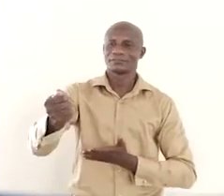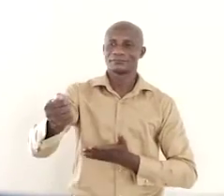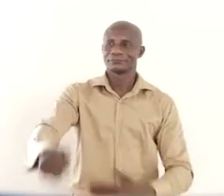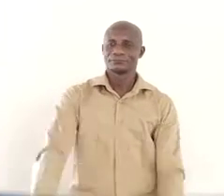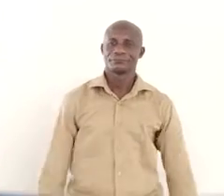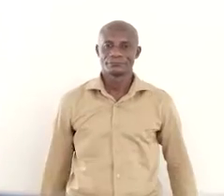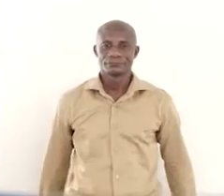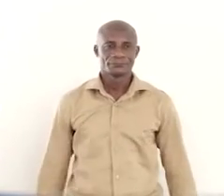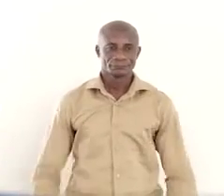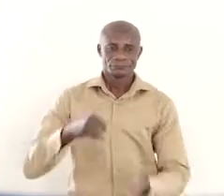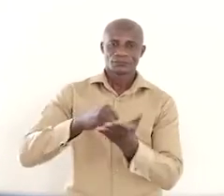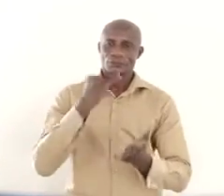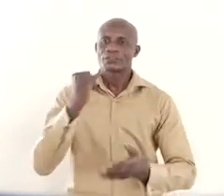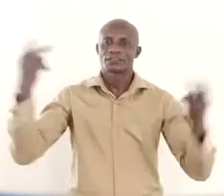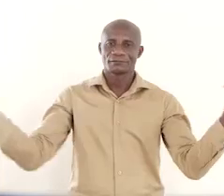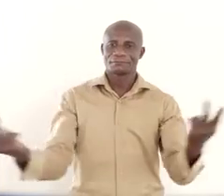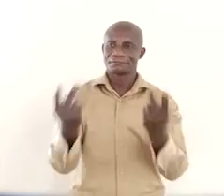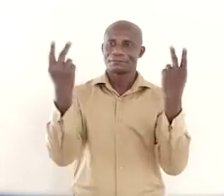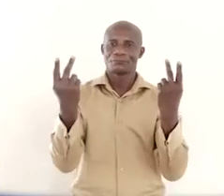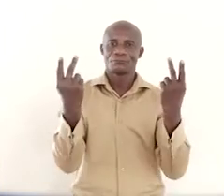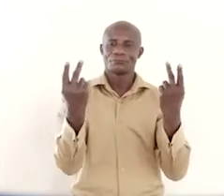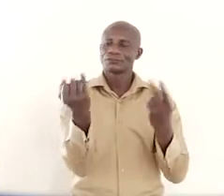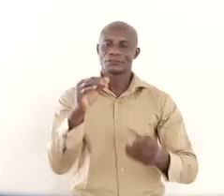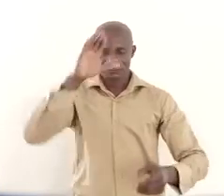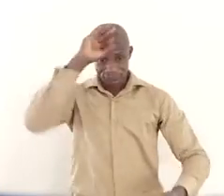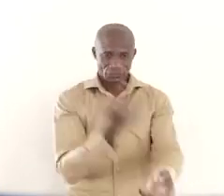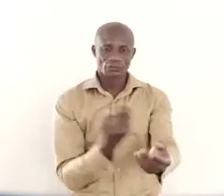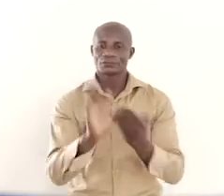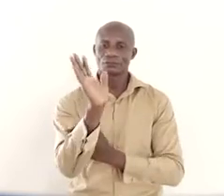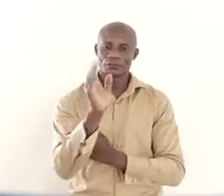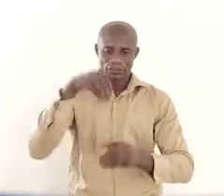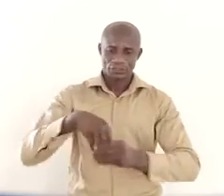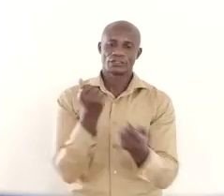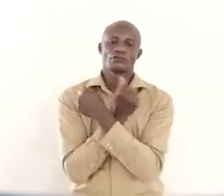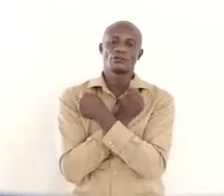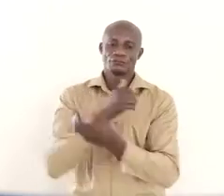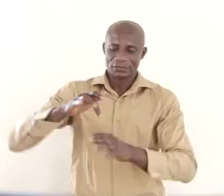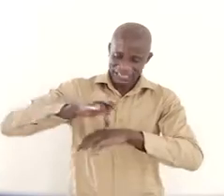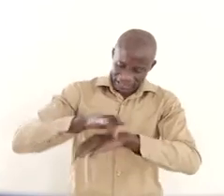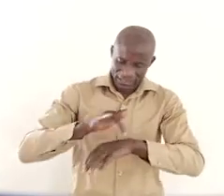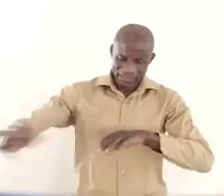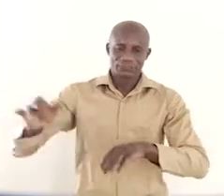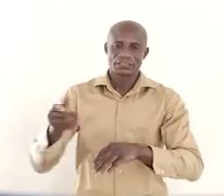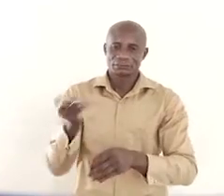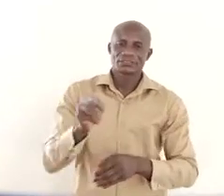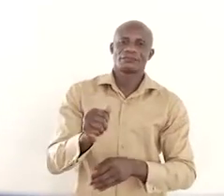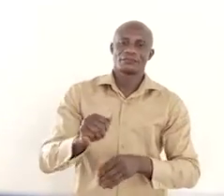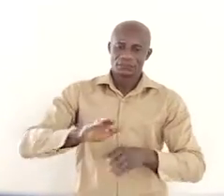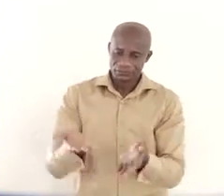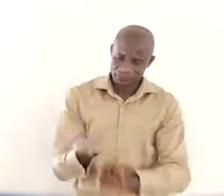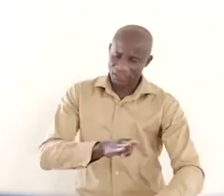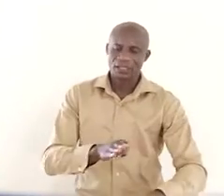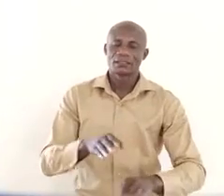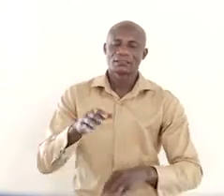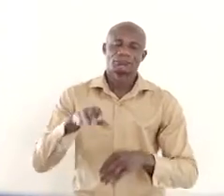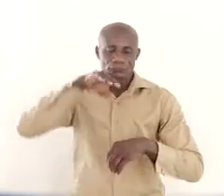Amen. It is the victory of the Son of God who in love emptied himself and died a shameful